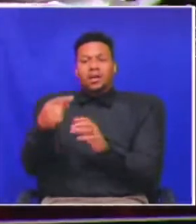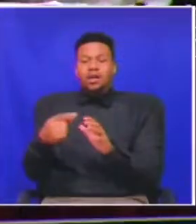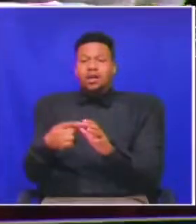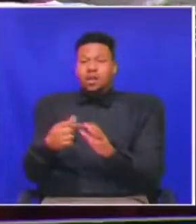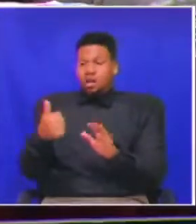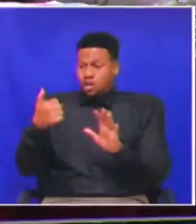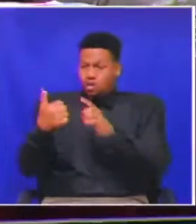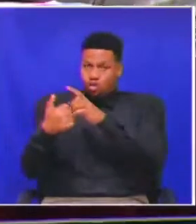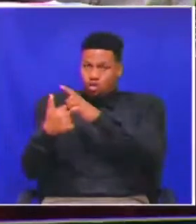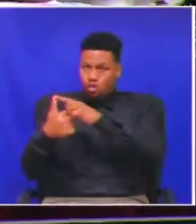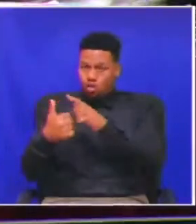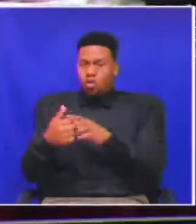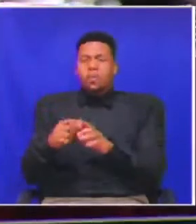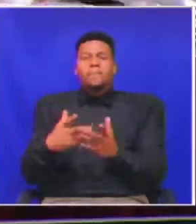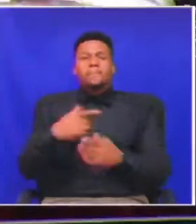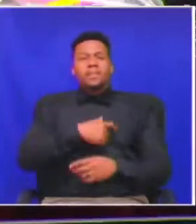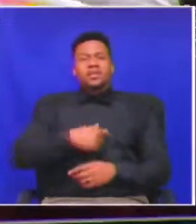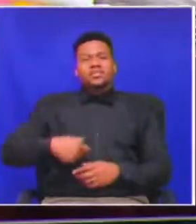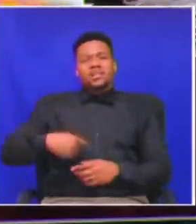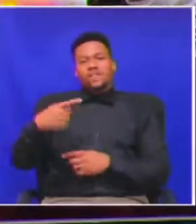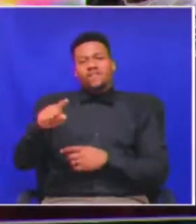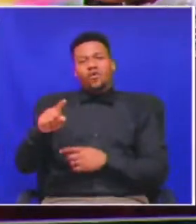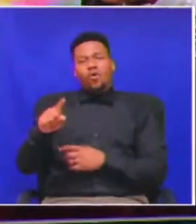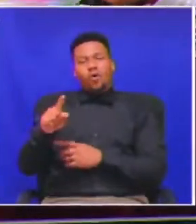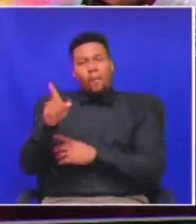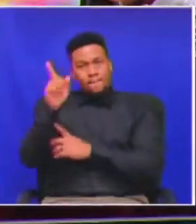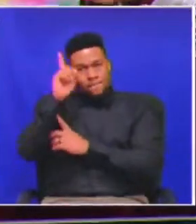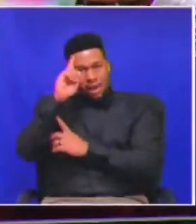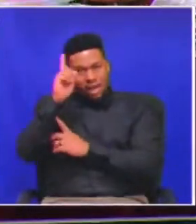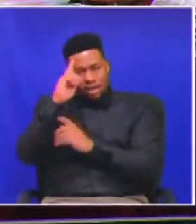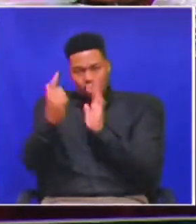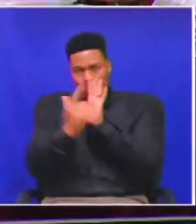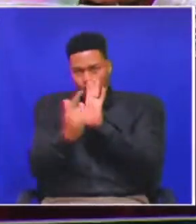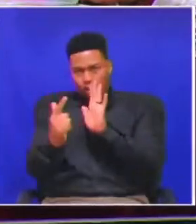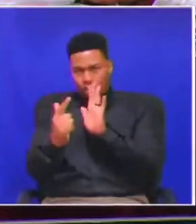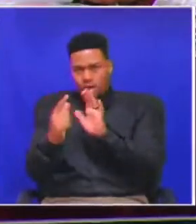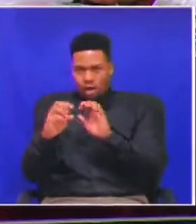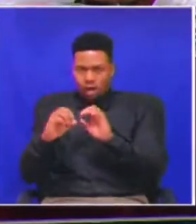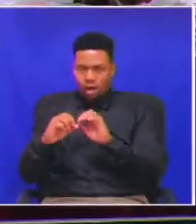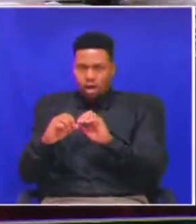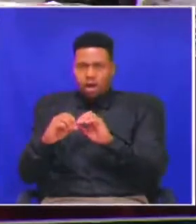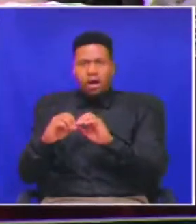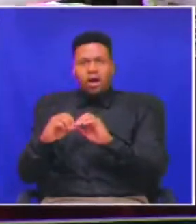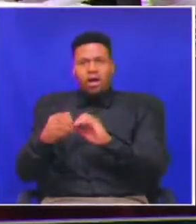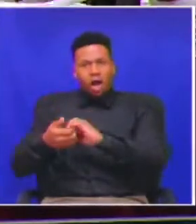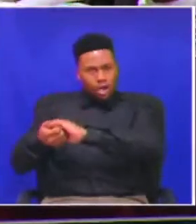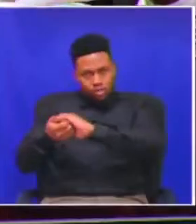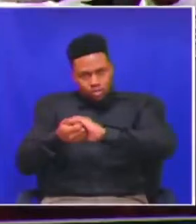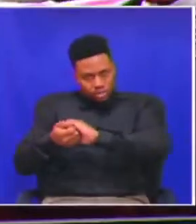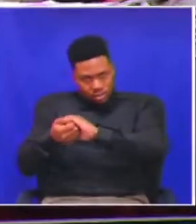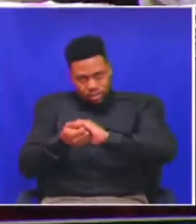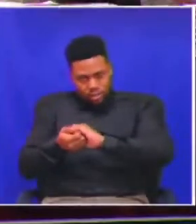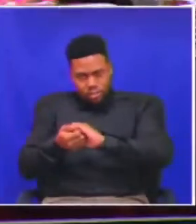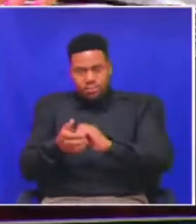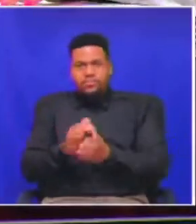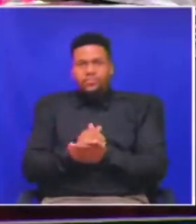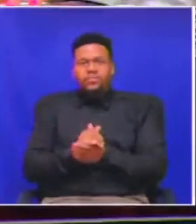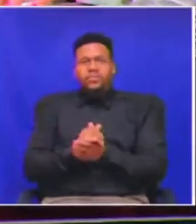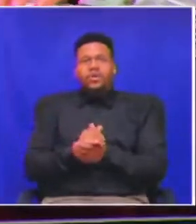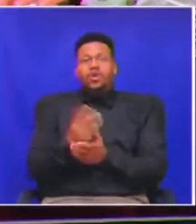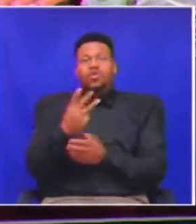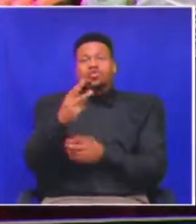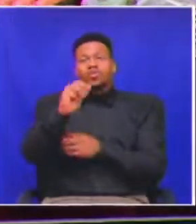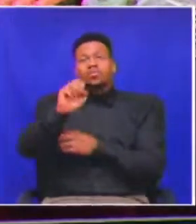Association, and Mr. Machini Mutloung, representative of the National Association of Democratic